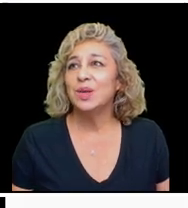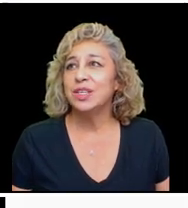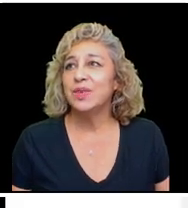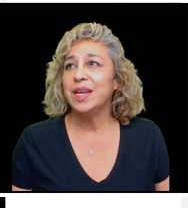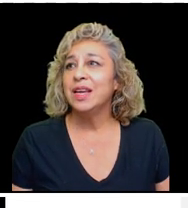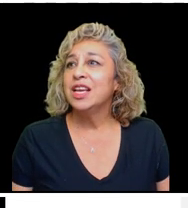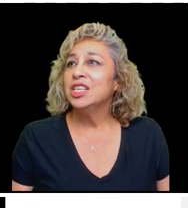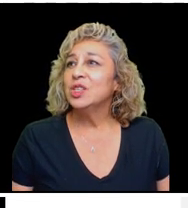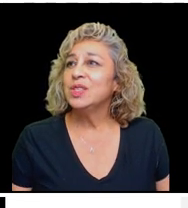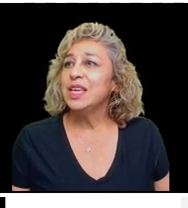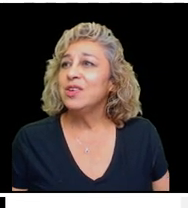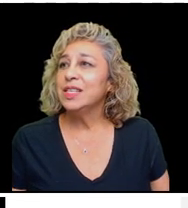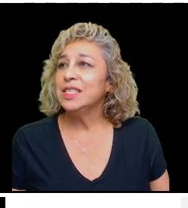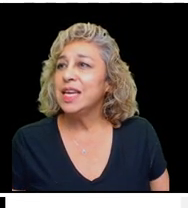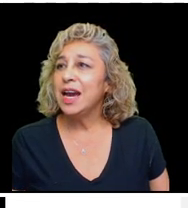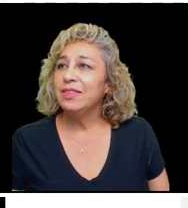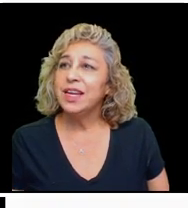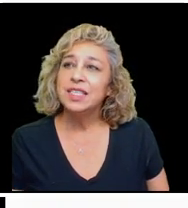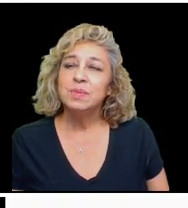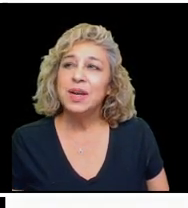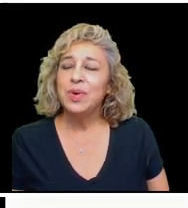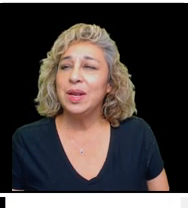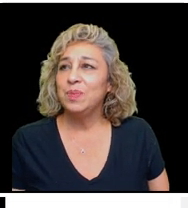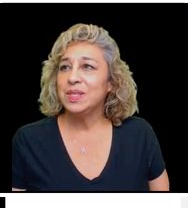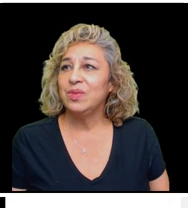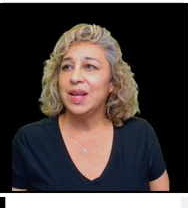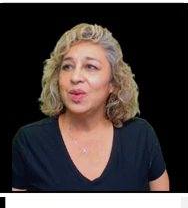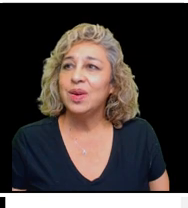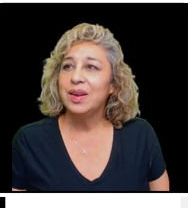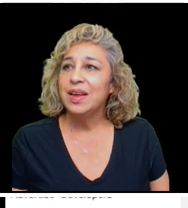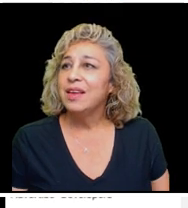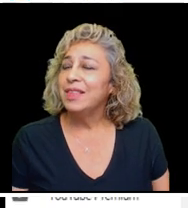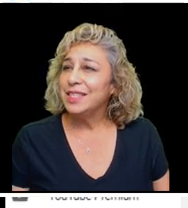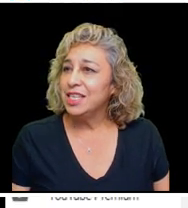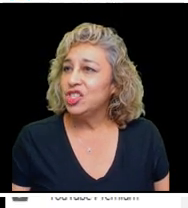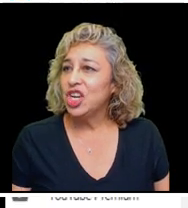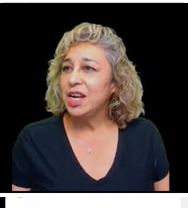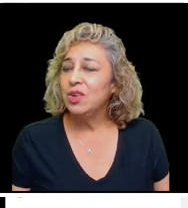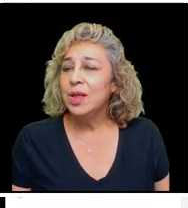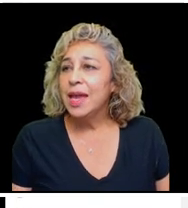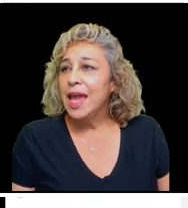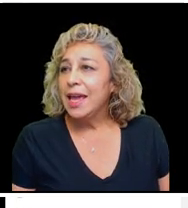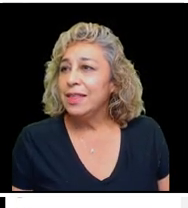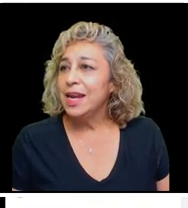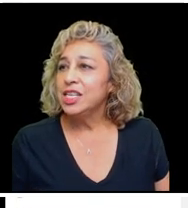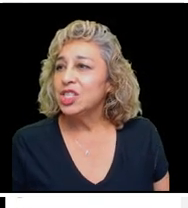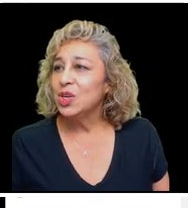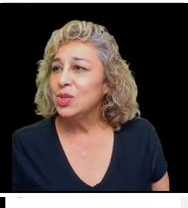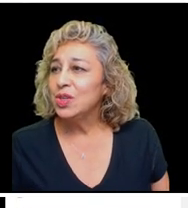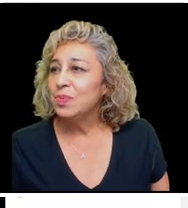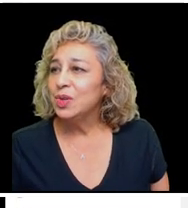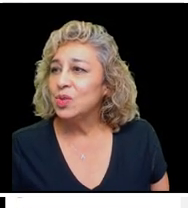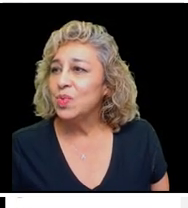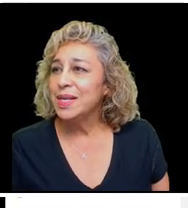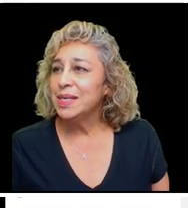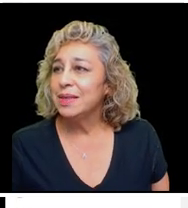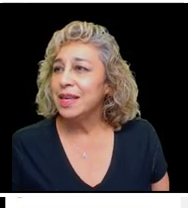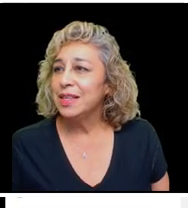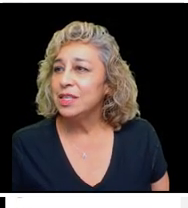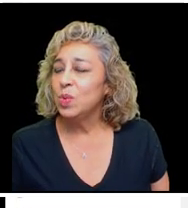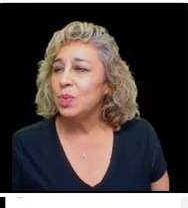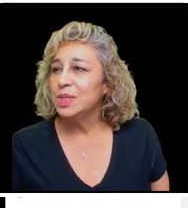how I go to it so see you can see undressed Monroy Lopez Obrador that's his channel and then I just go to the most